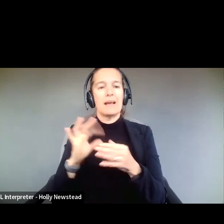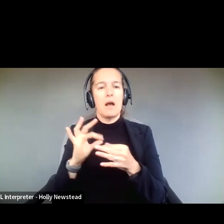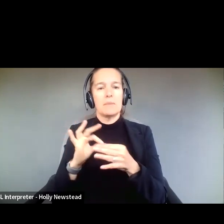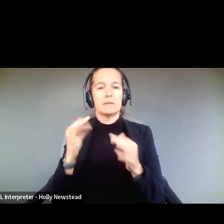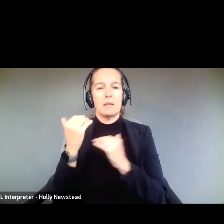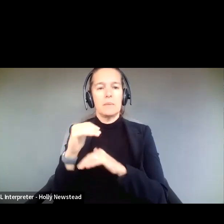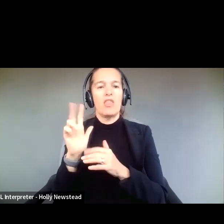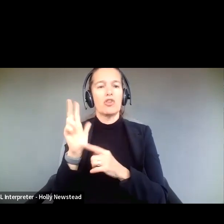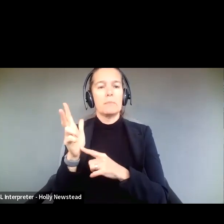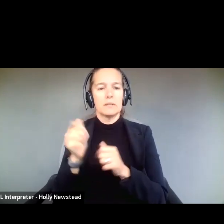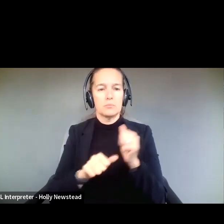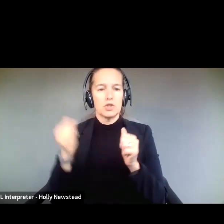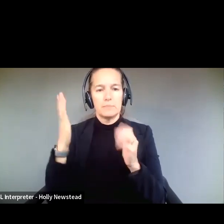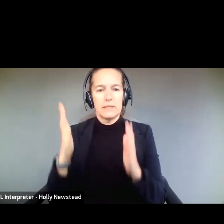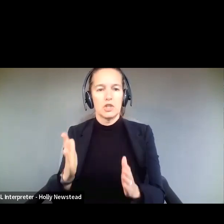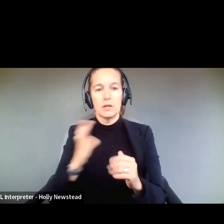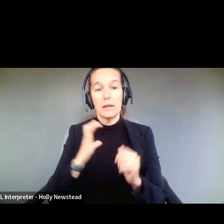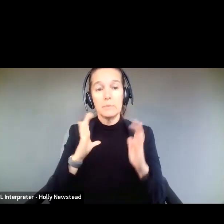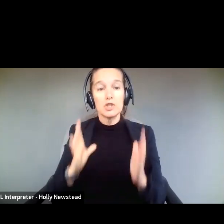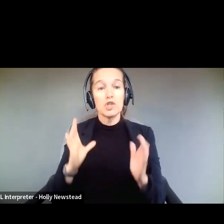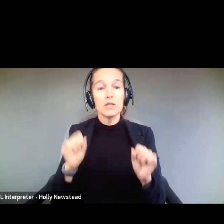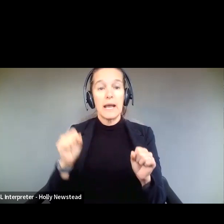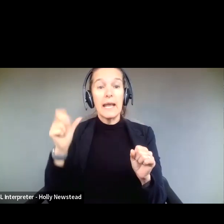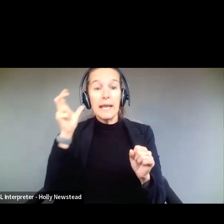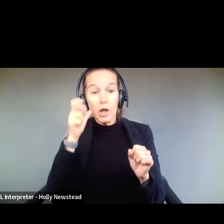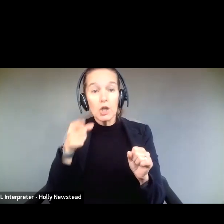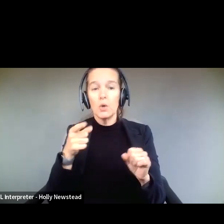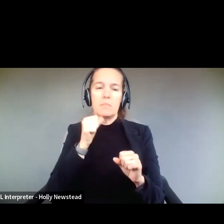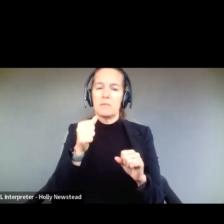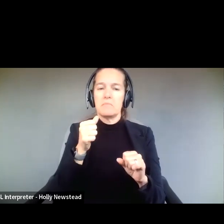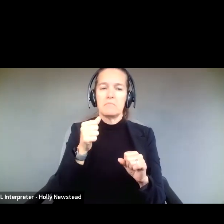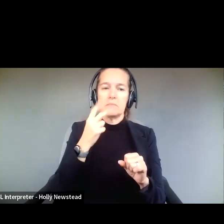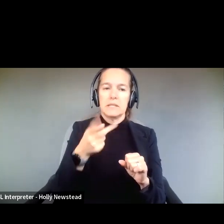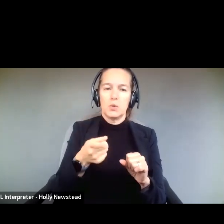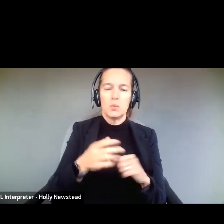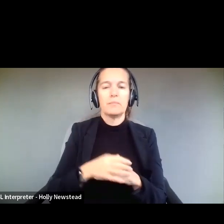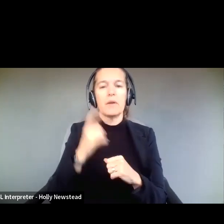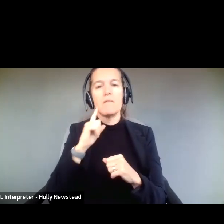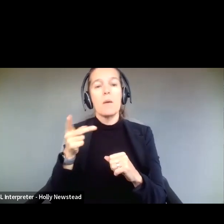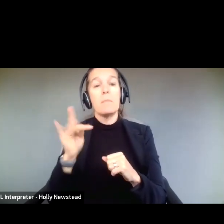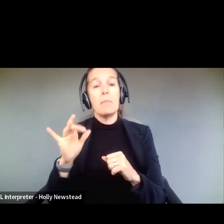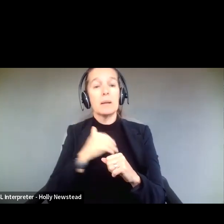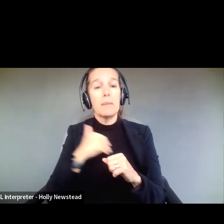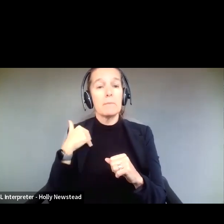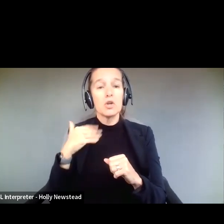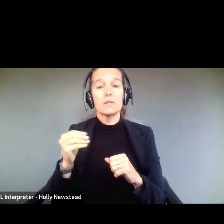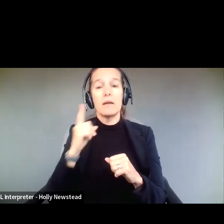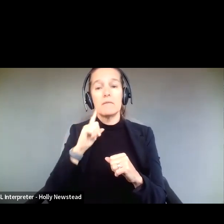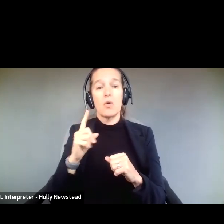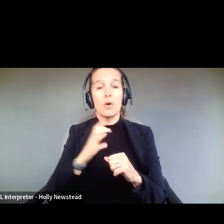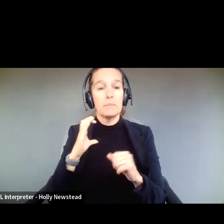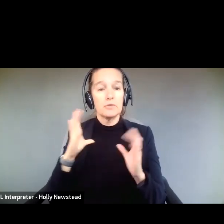per speaker. Commissioners will be able to hear you but not see you. For members of the public and for